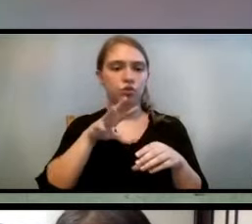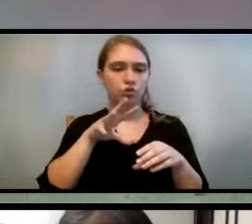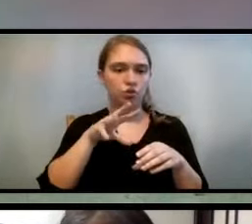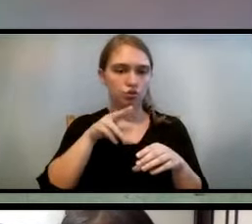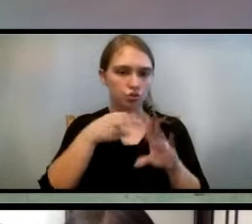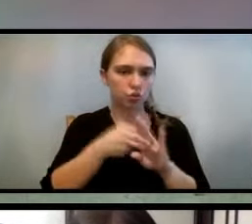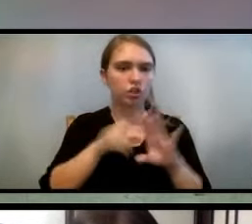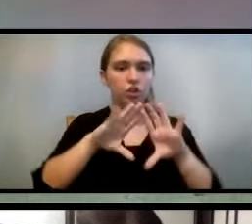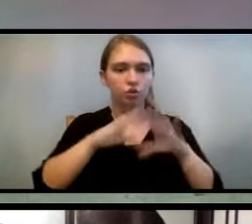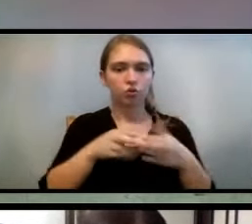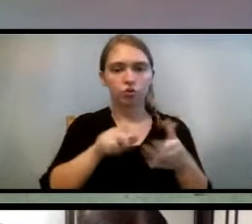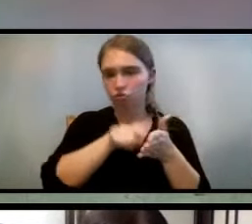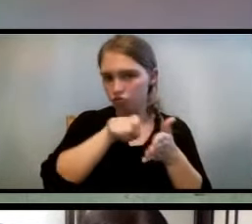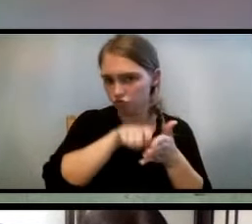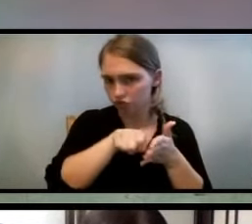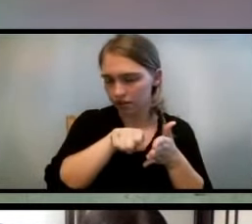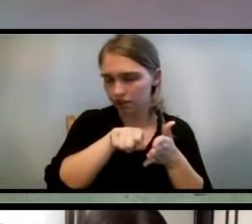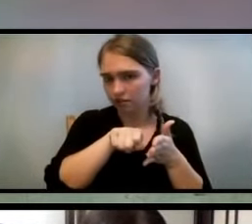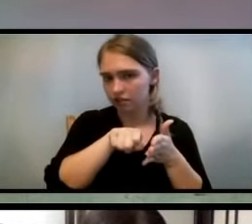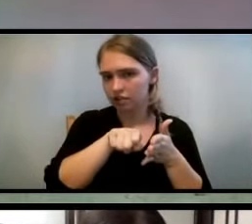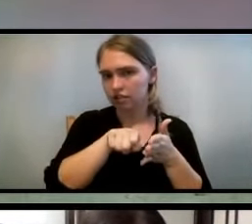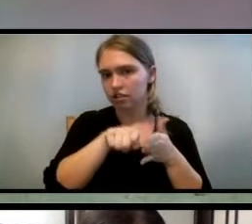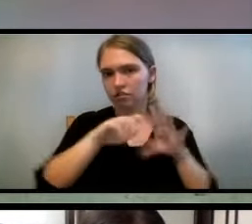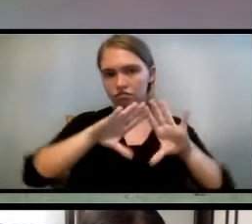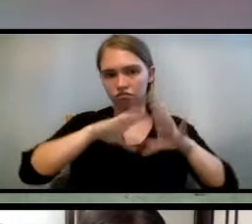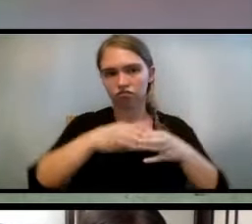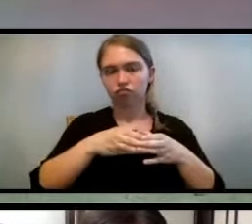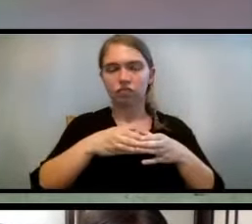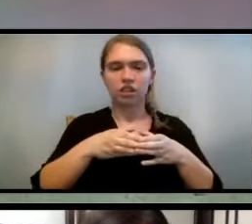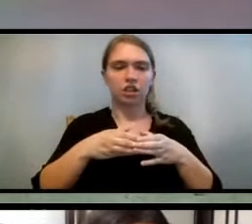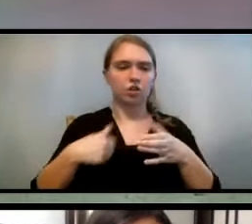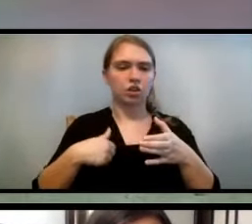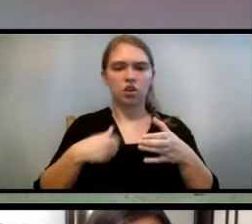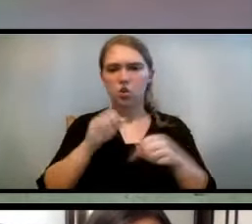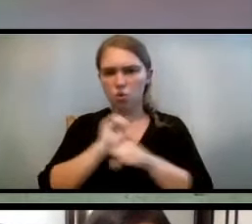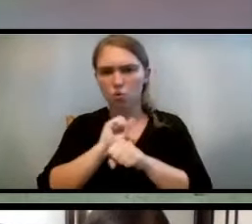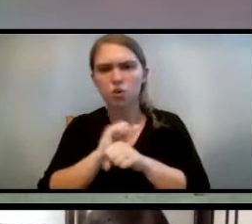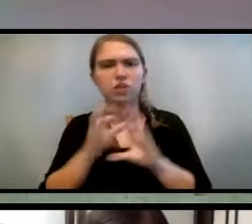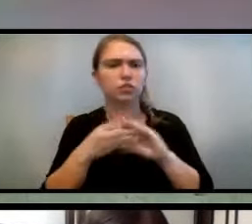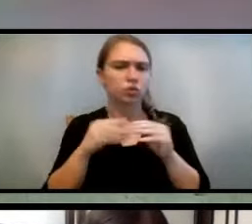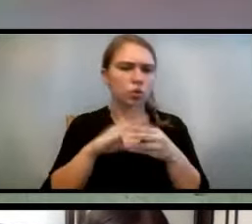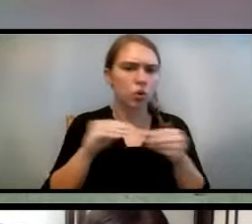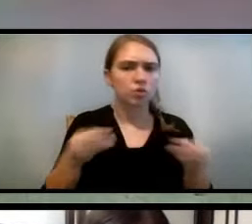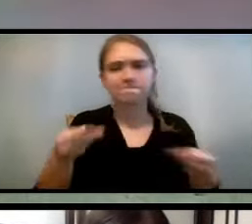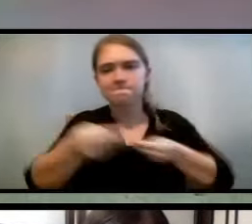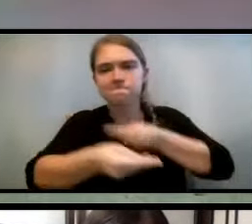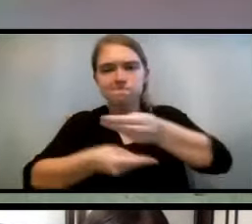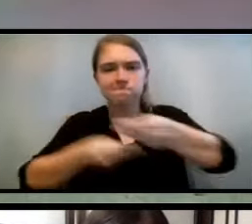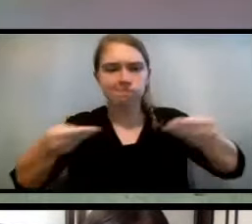got together. They read each other's work and offer helpful suggestions, tips.